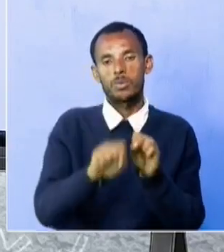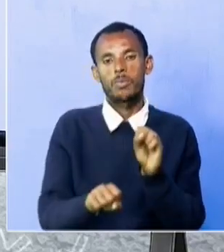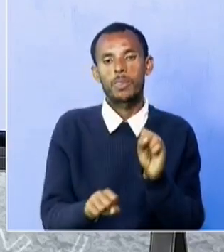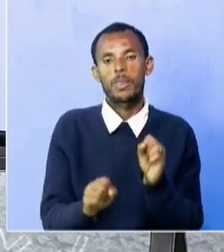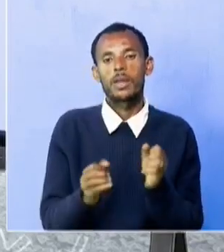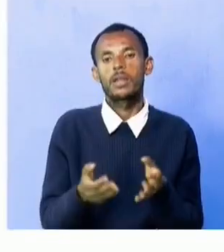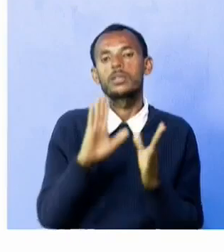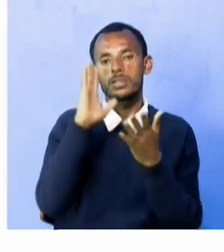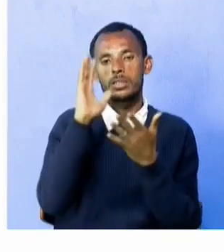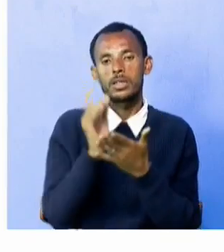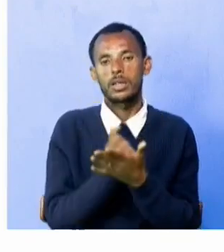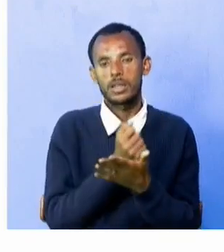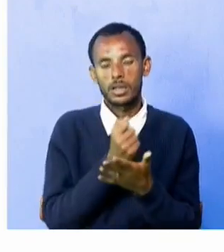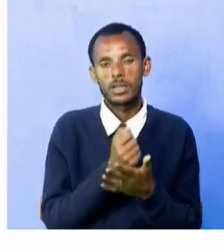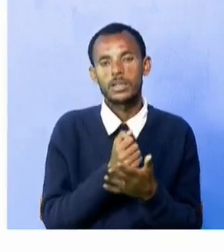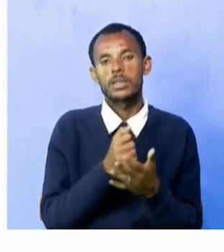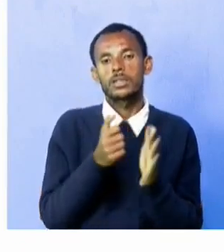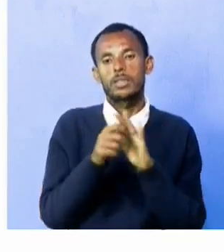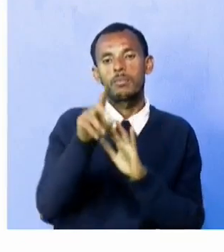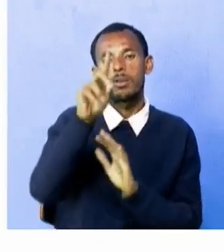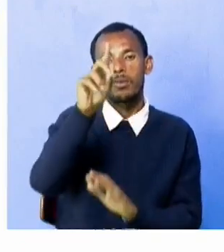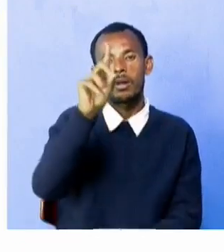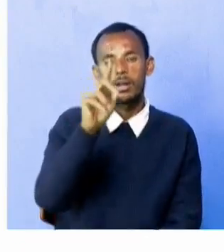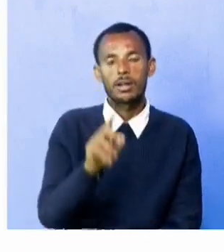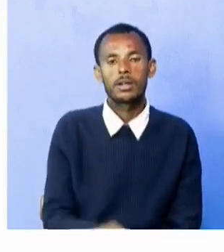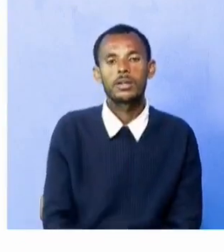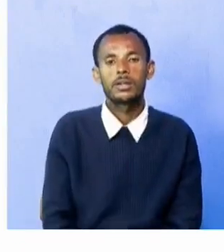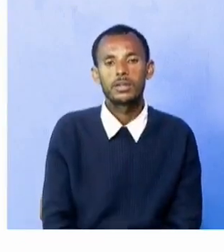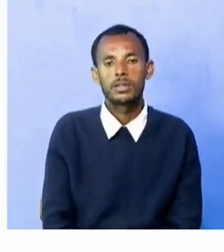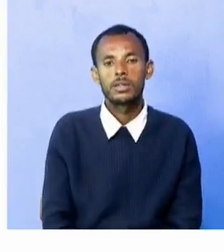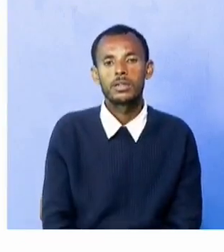let's take example 1.